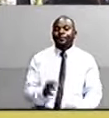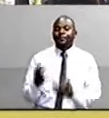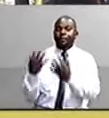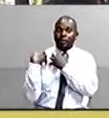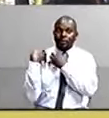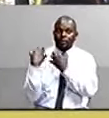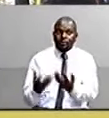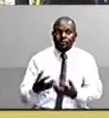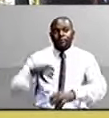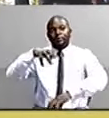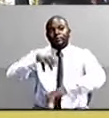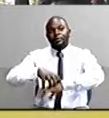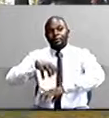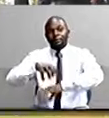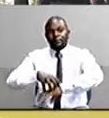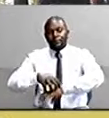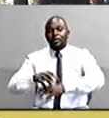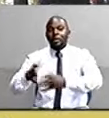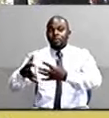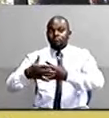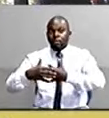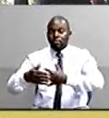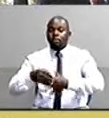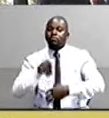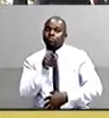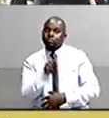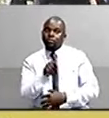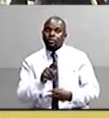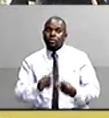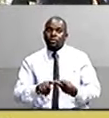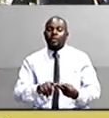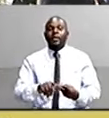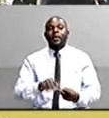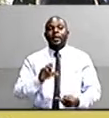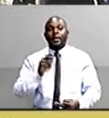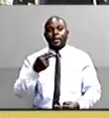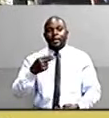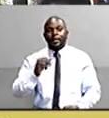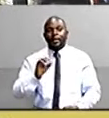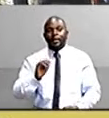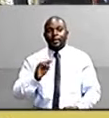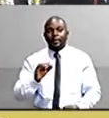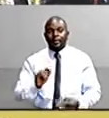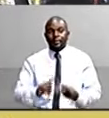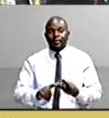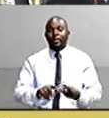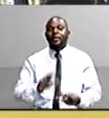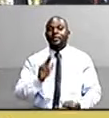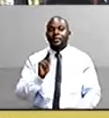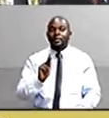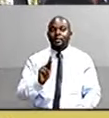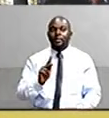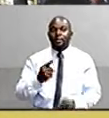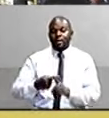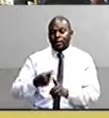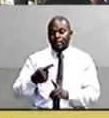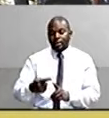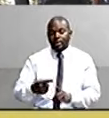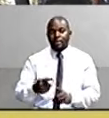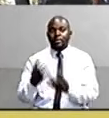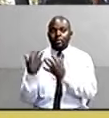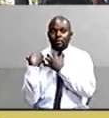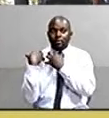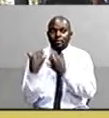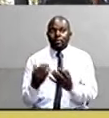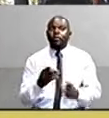Factory, Tololo Cement Factory, Hima Cement Factory, ne Kampala Cement Factory.